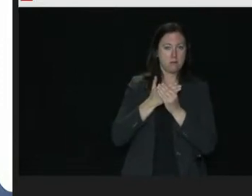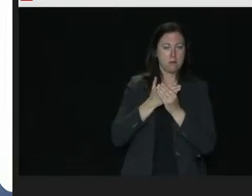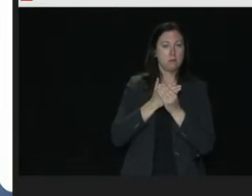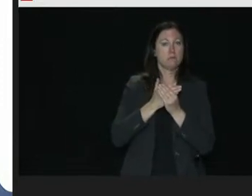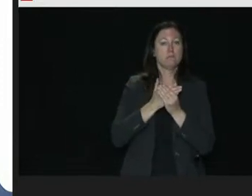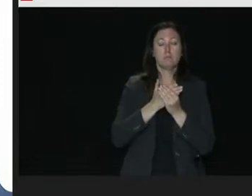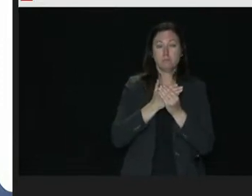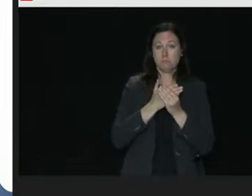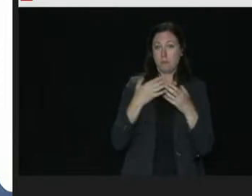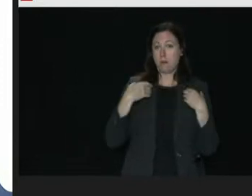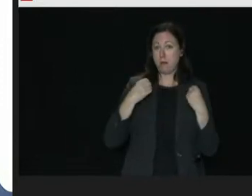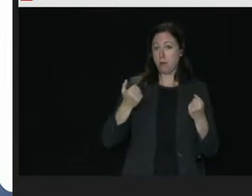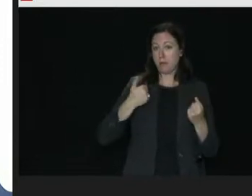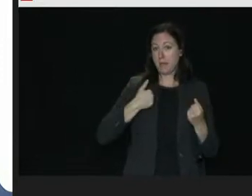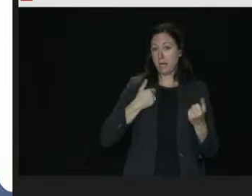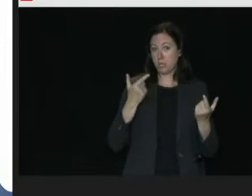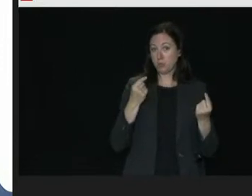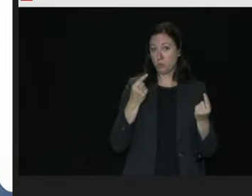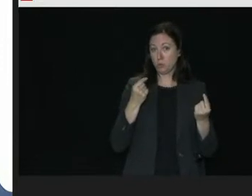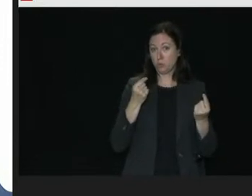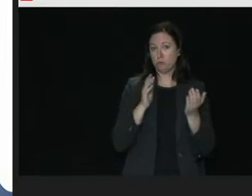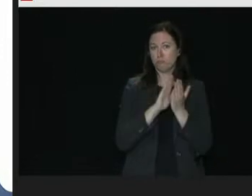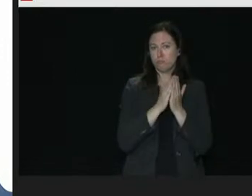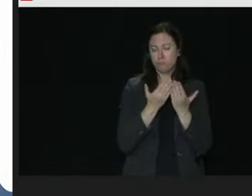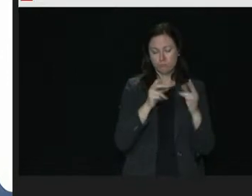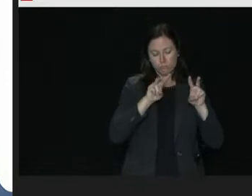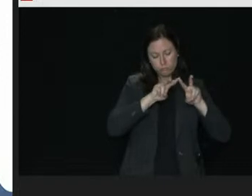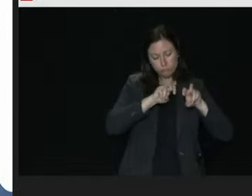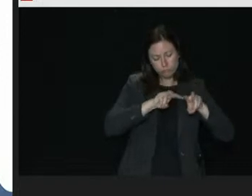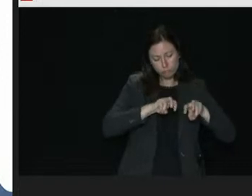side, is also